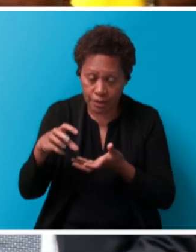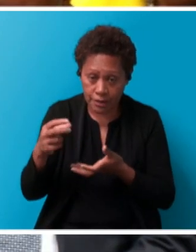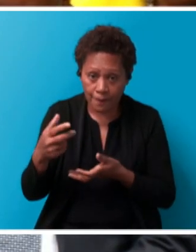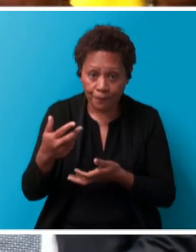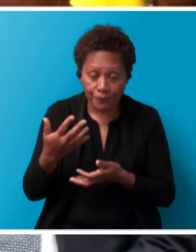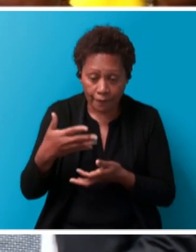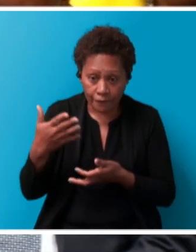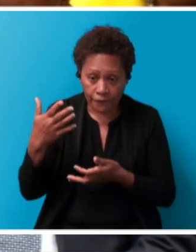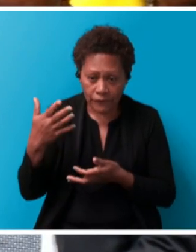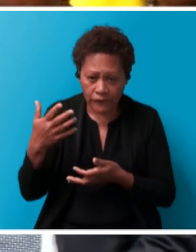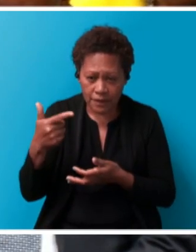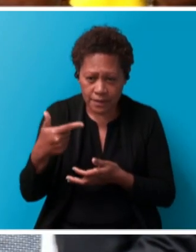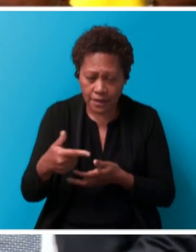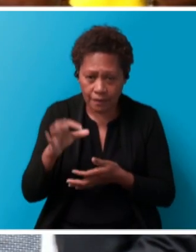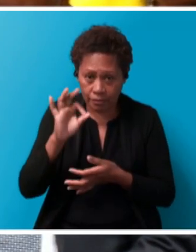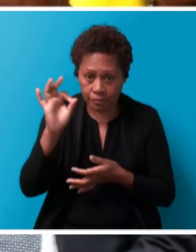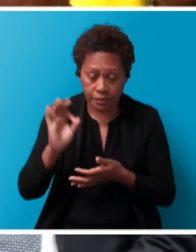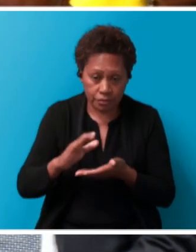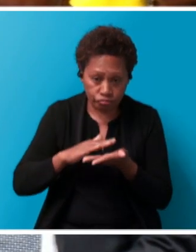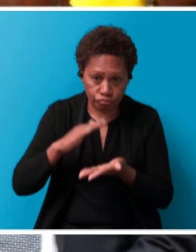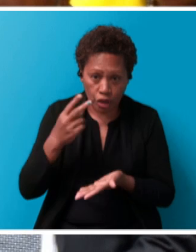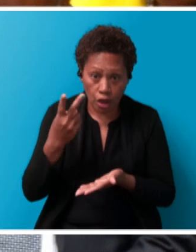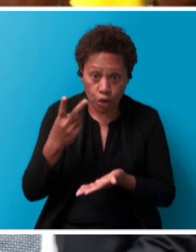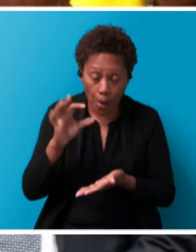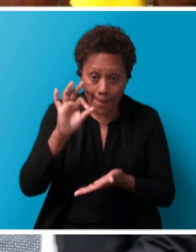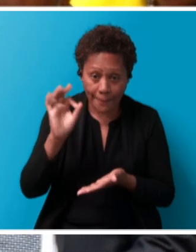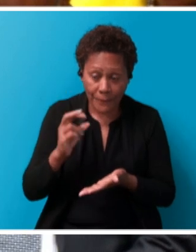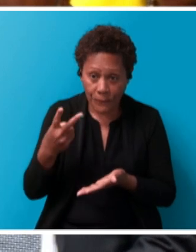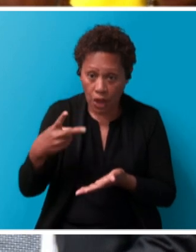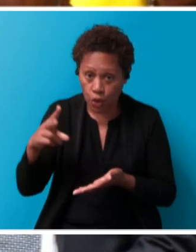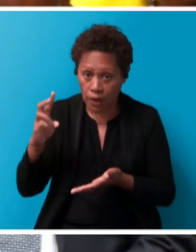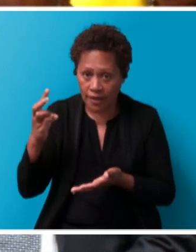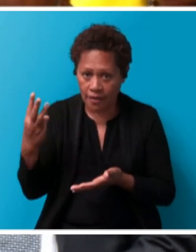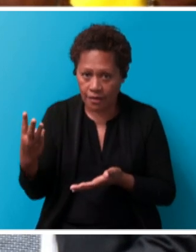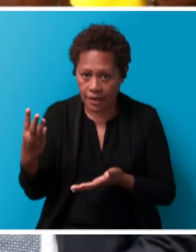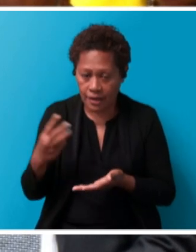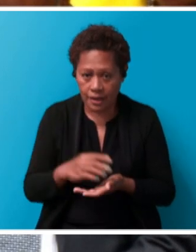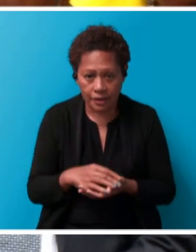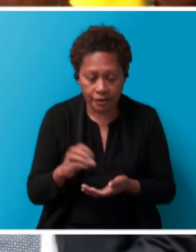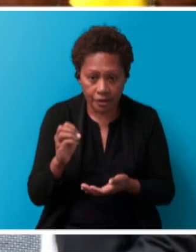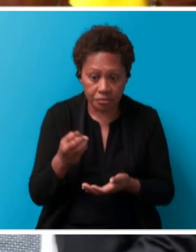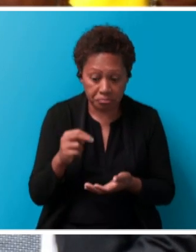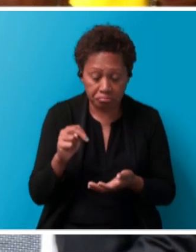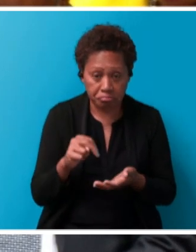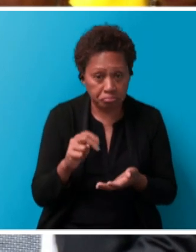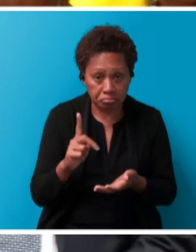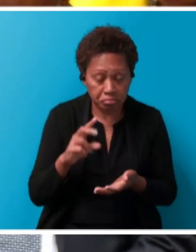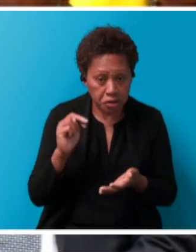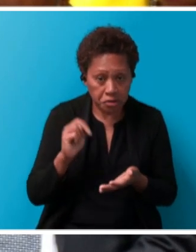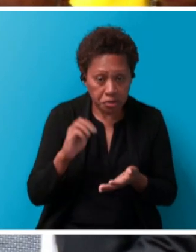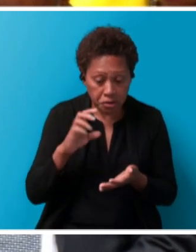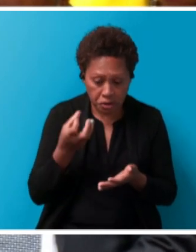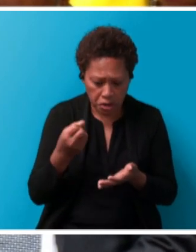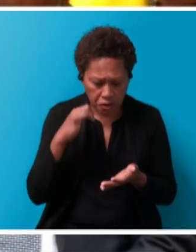renewable, an increase of 2% from 2023. This demand trend is already evident as electricity